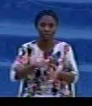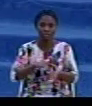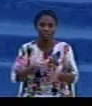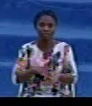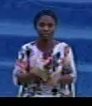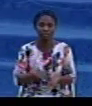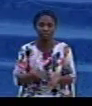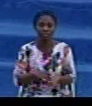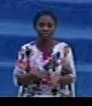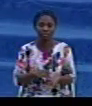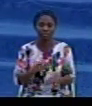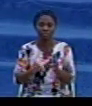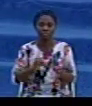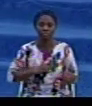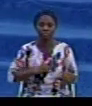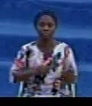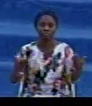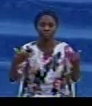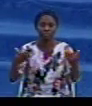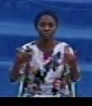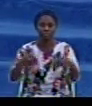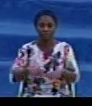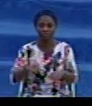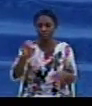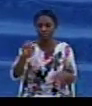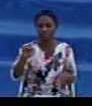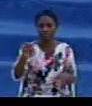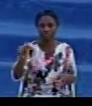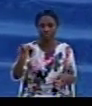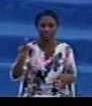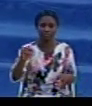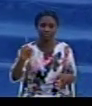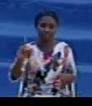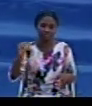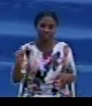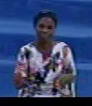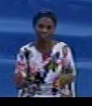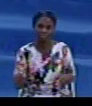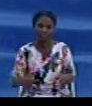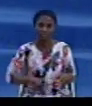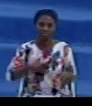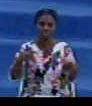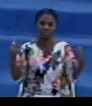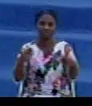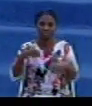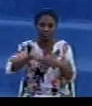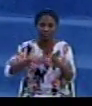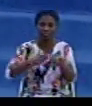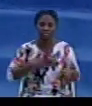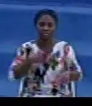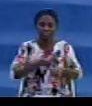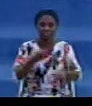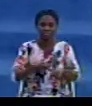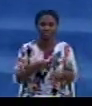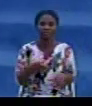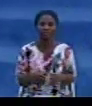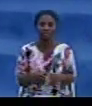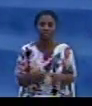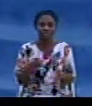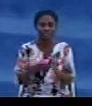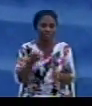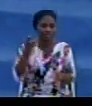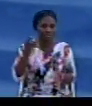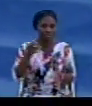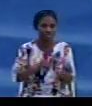on the sandal to sleep fast because of how peppery I feel inside my bone. It will be so peppery to the extent that sometimes I will